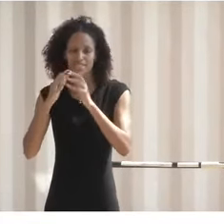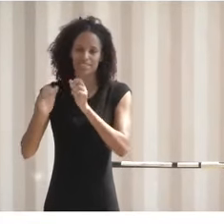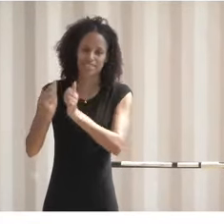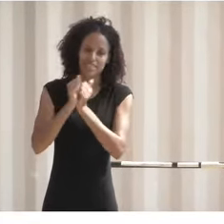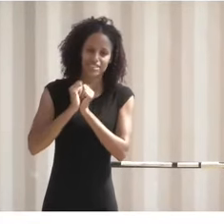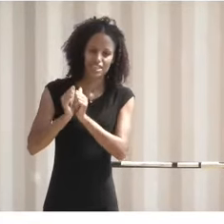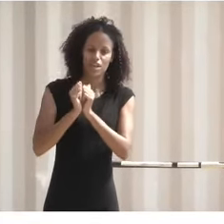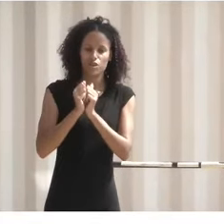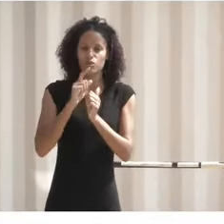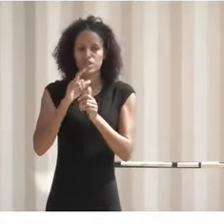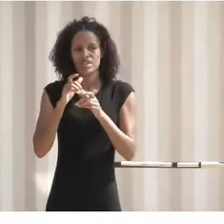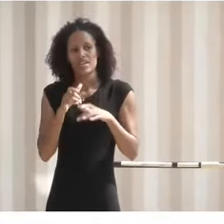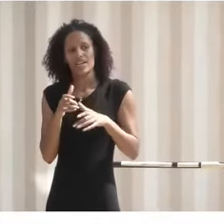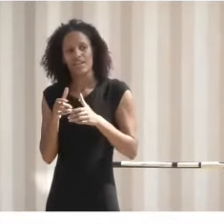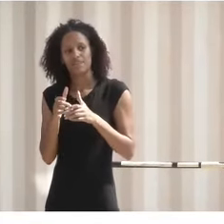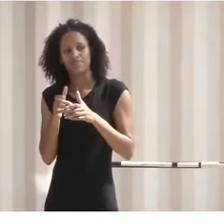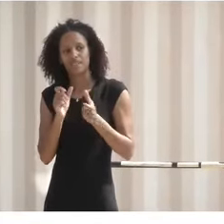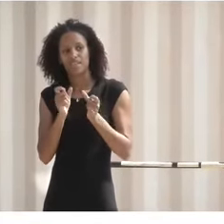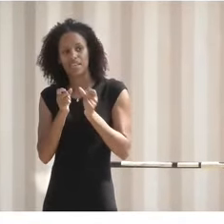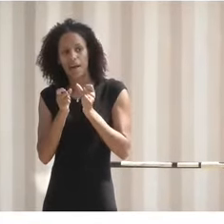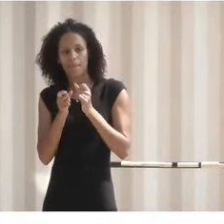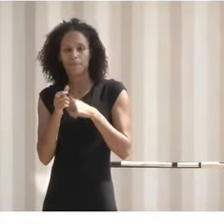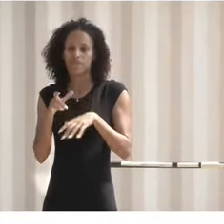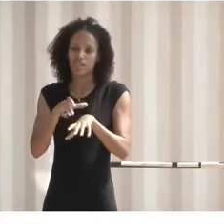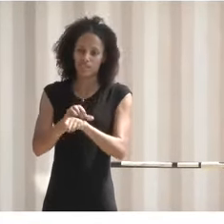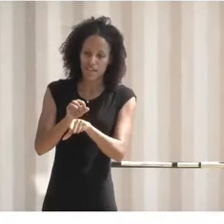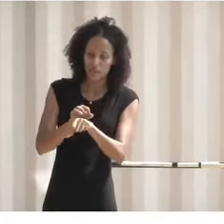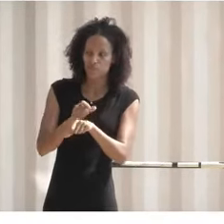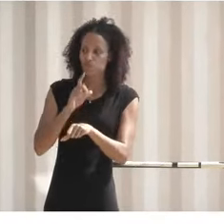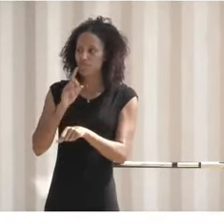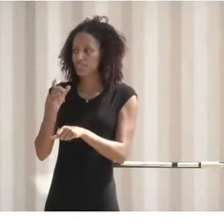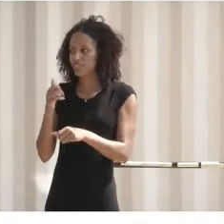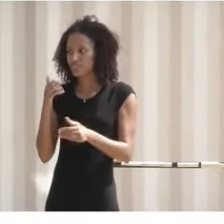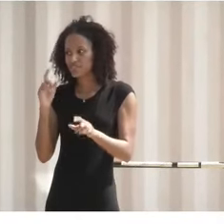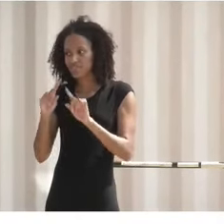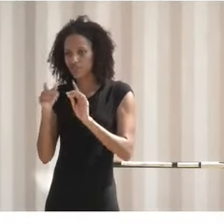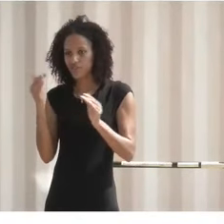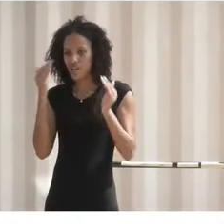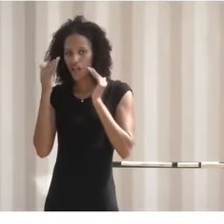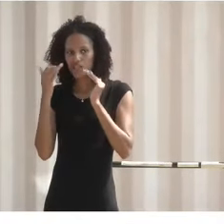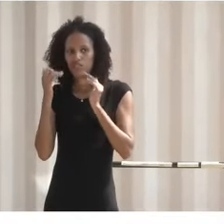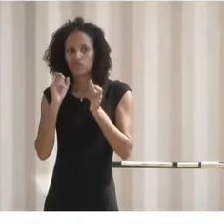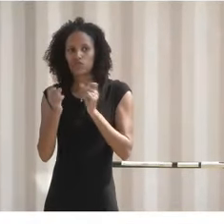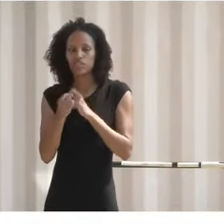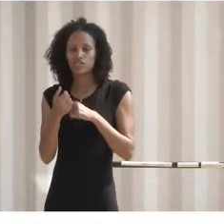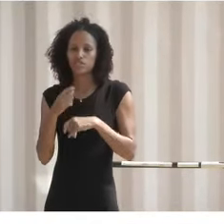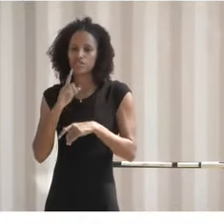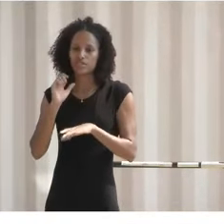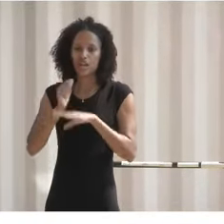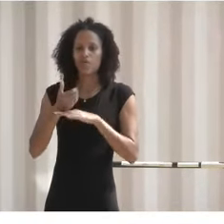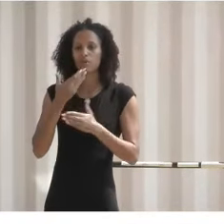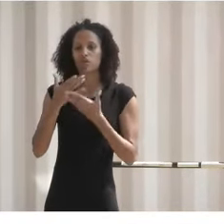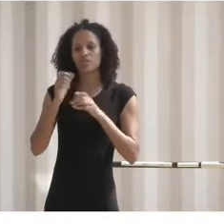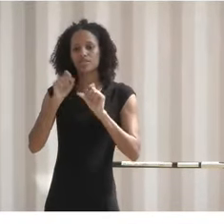of changes or even shocks, and as well as coexist with the ecosystem around them.